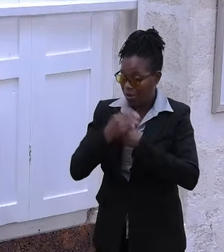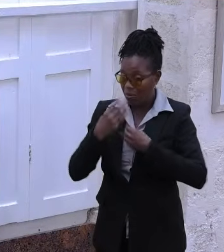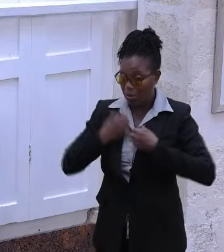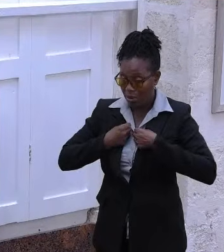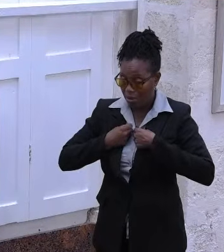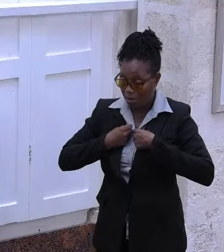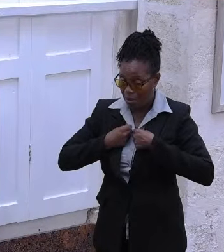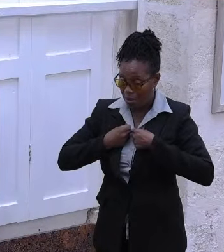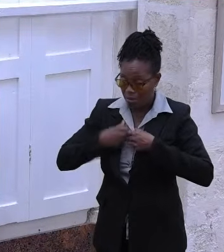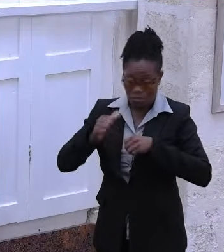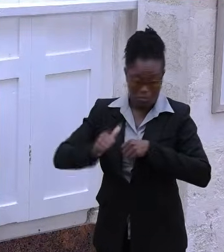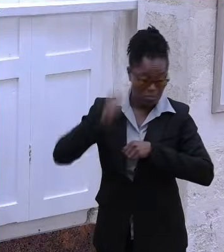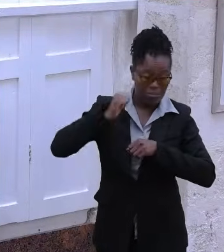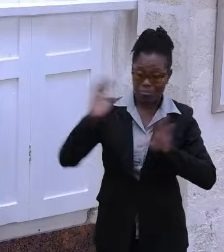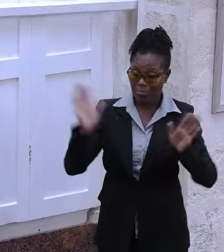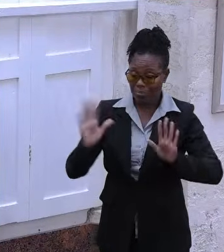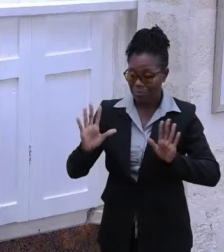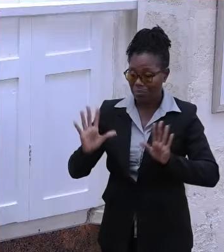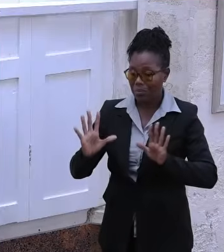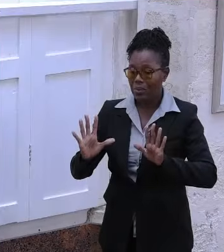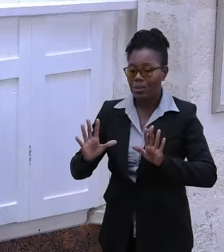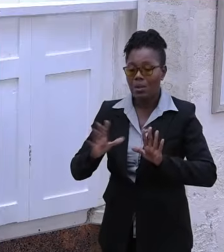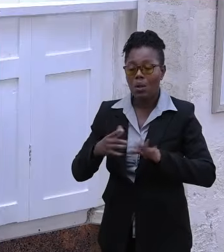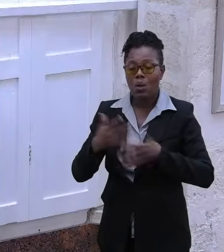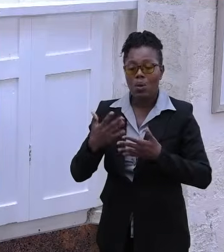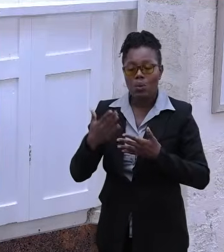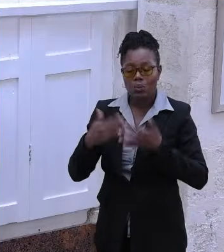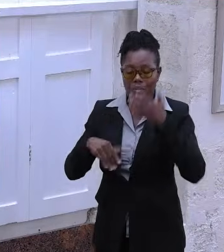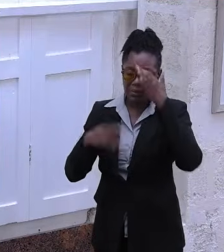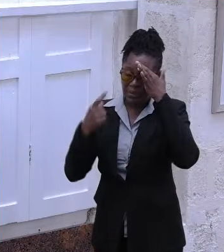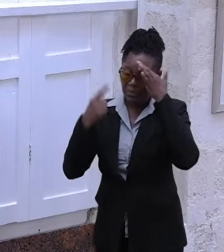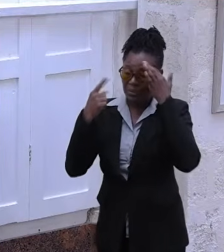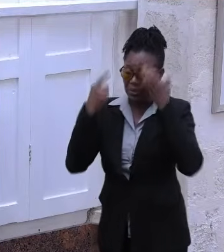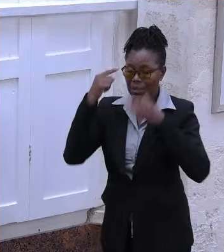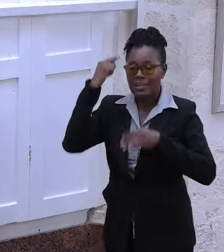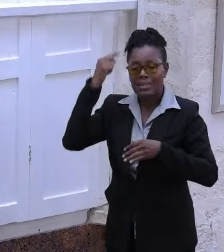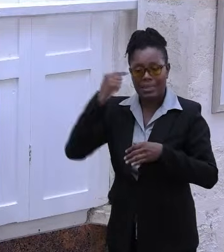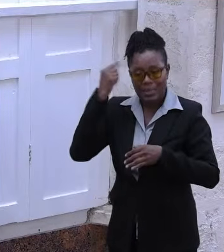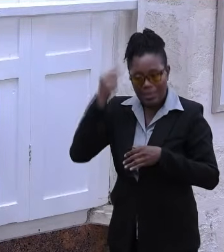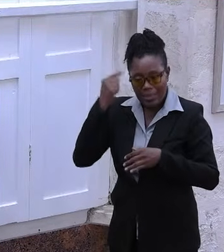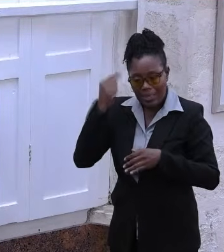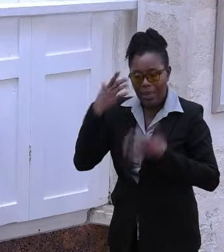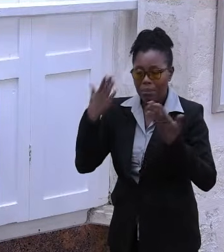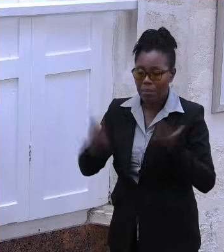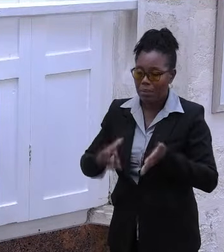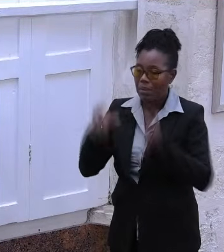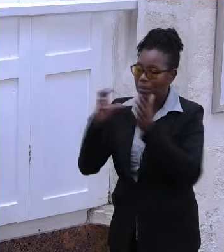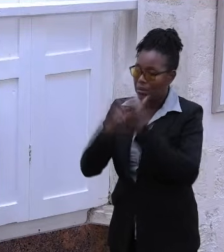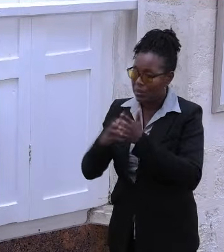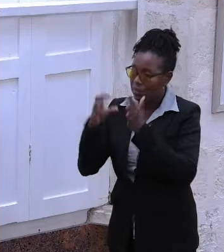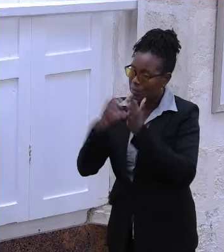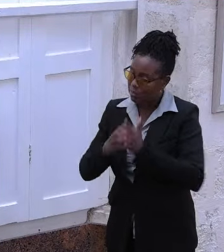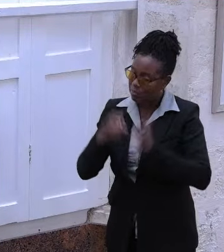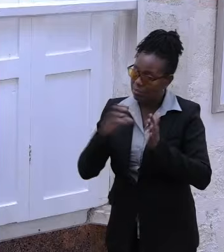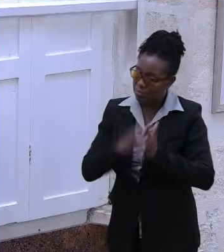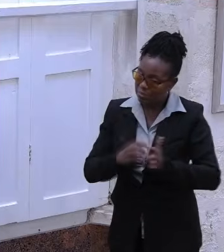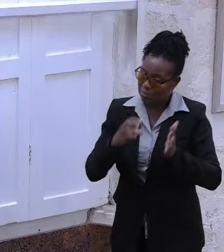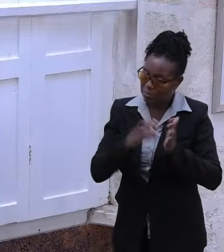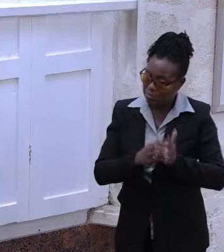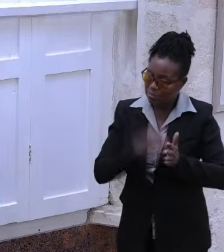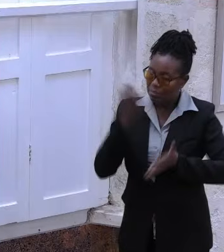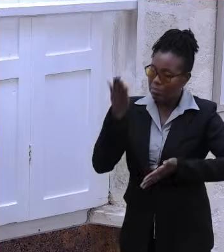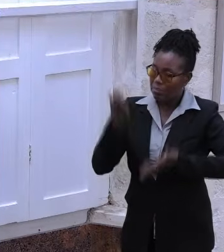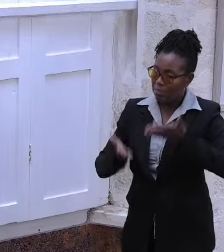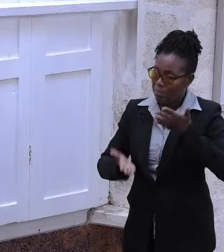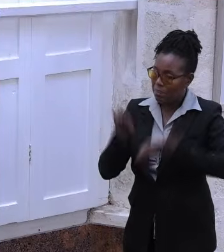that everybody understands what the thinking is. Now, it may be, as per section, particular section, there may be a disagreement with